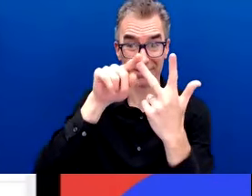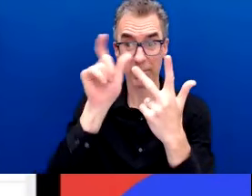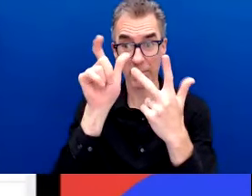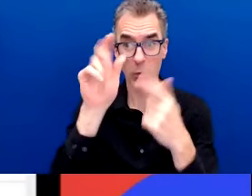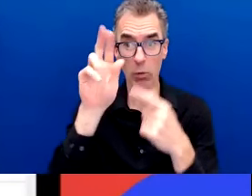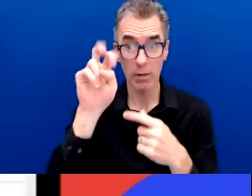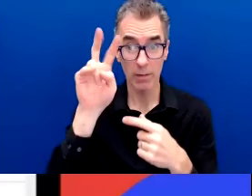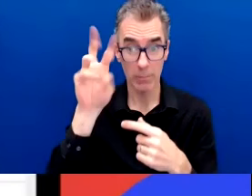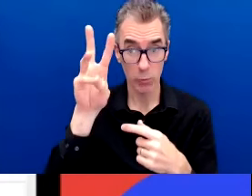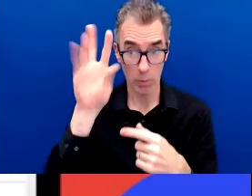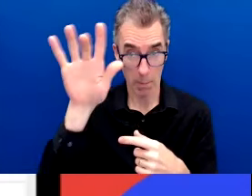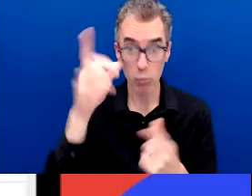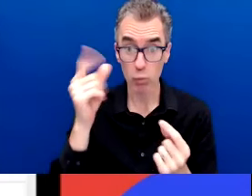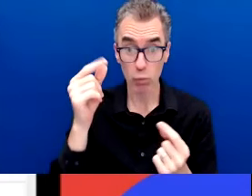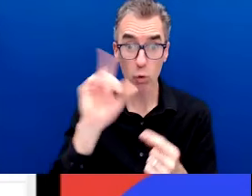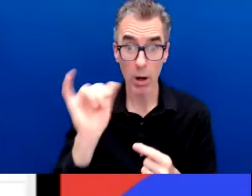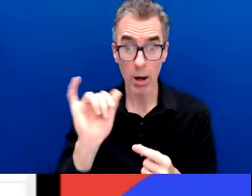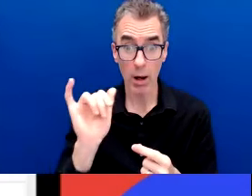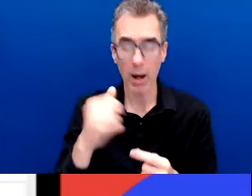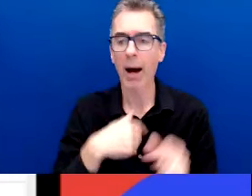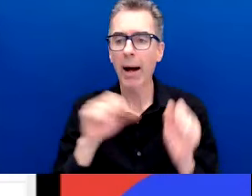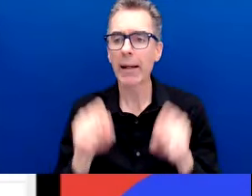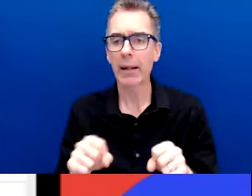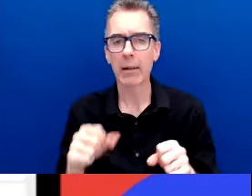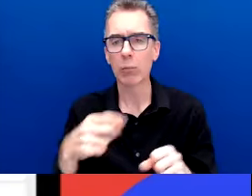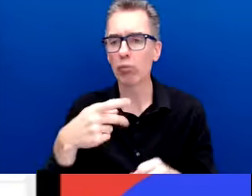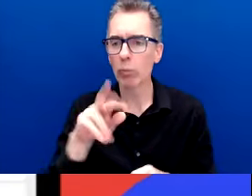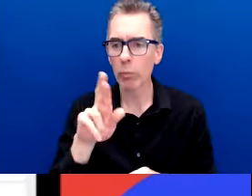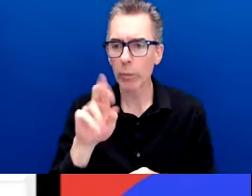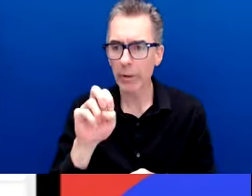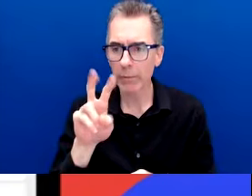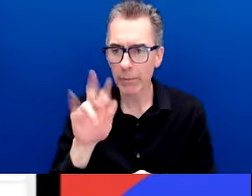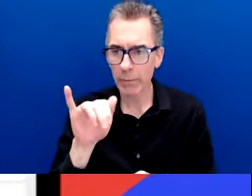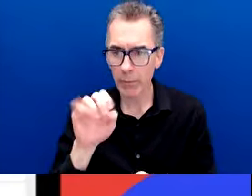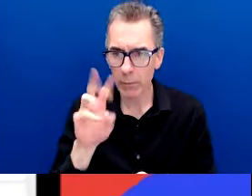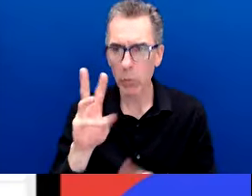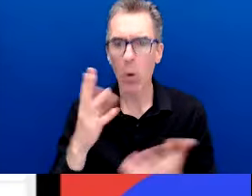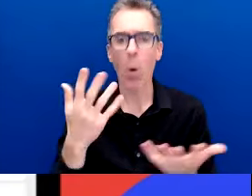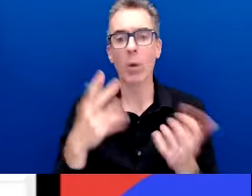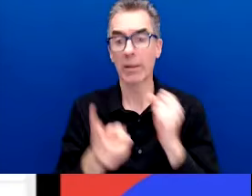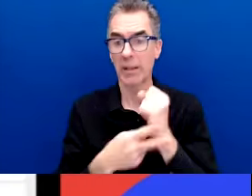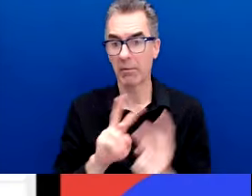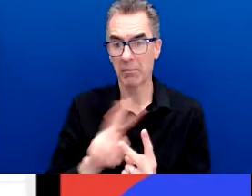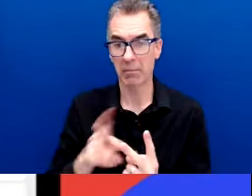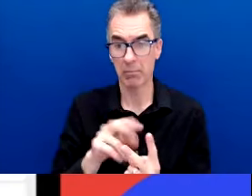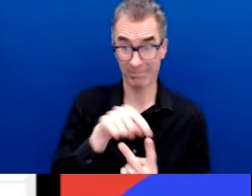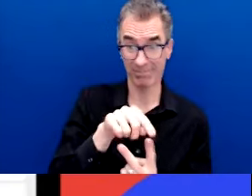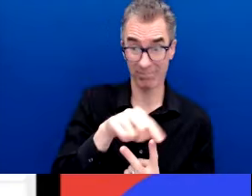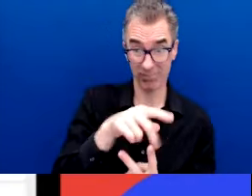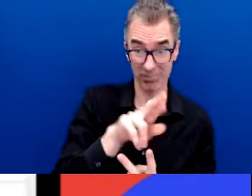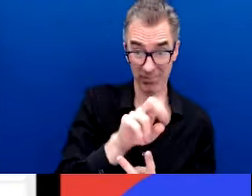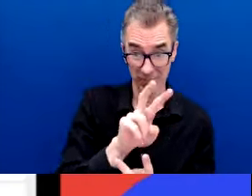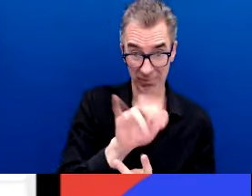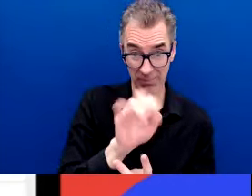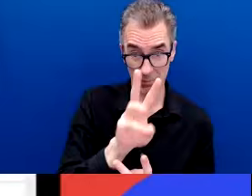an option to preview or save. Okay, so I go to preview, and preview